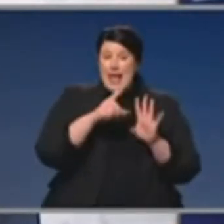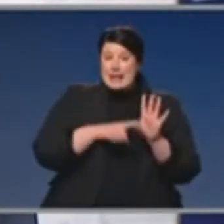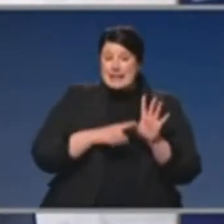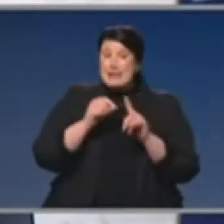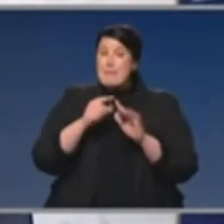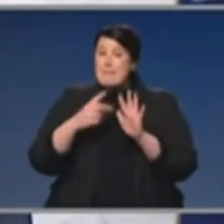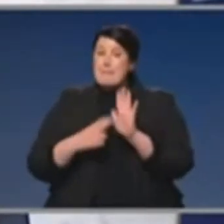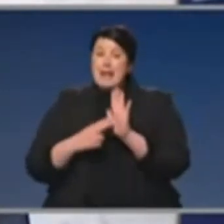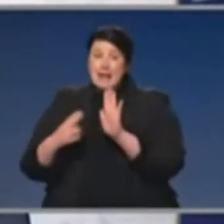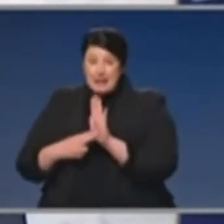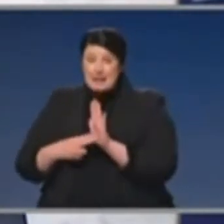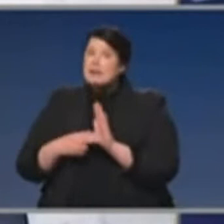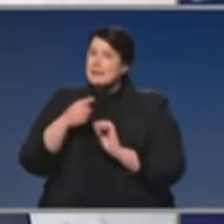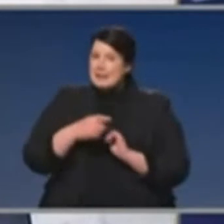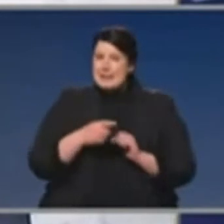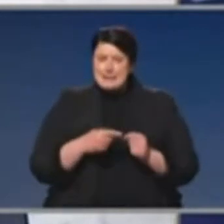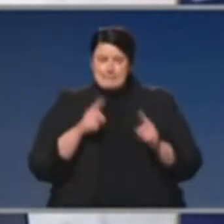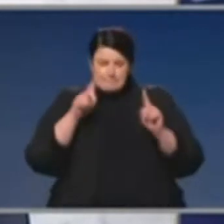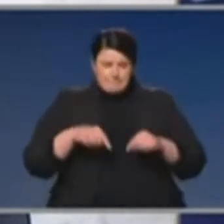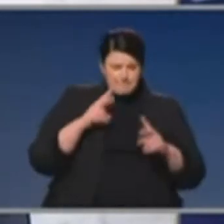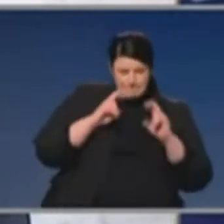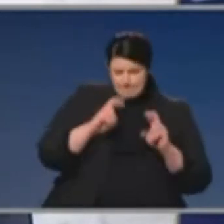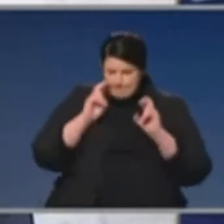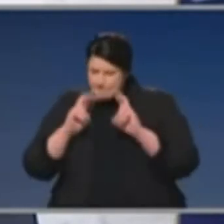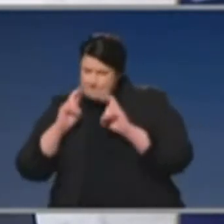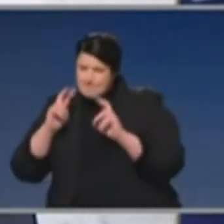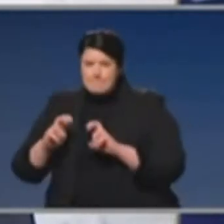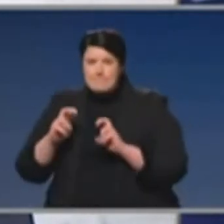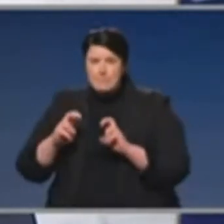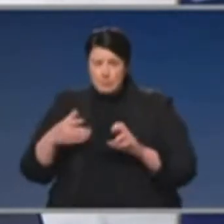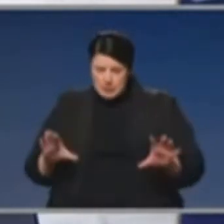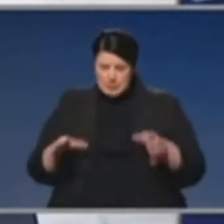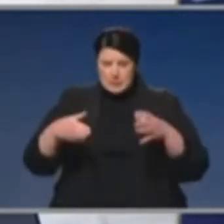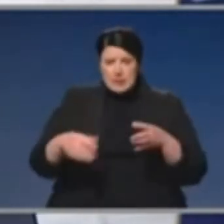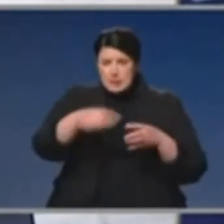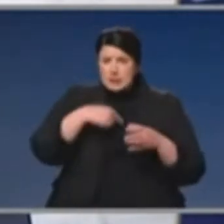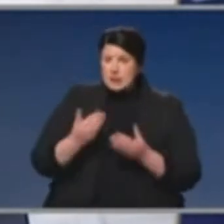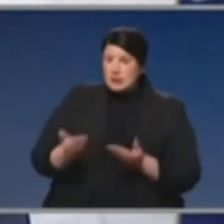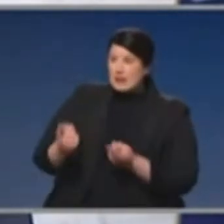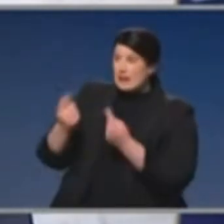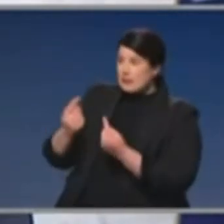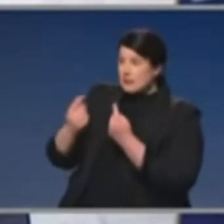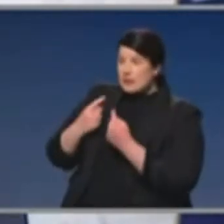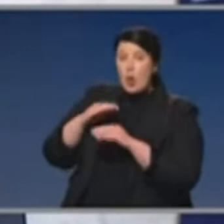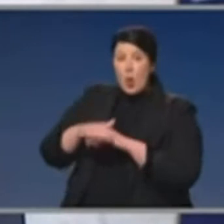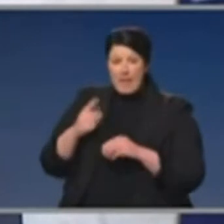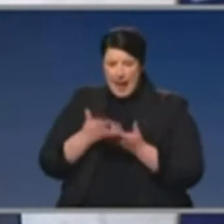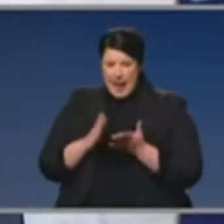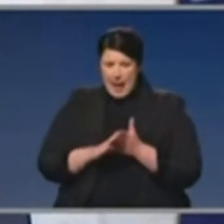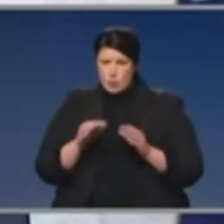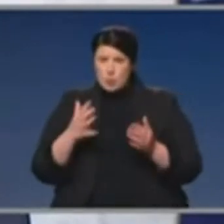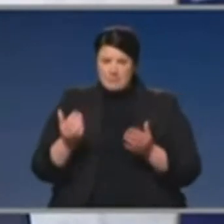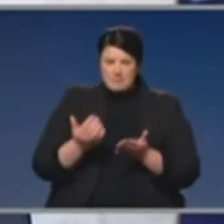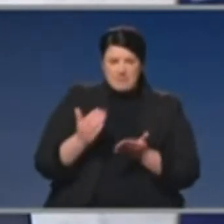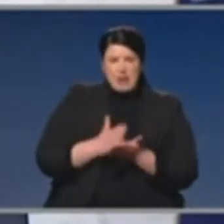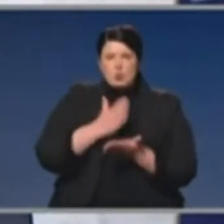his leadership in the industry body that we brought together to advise and inform this strategy. It was